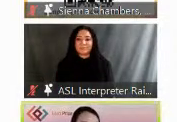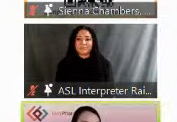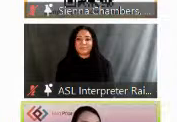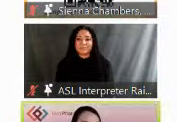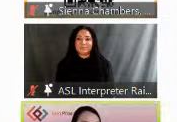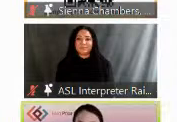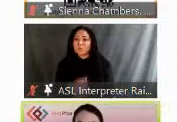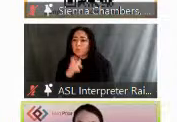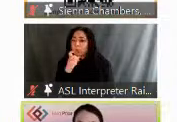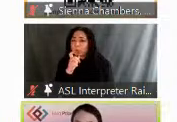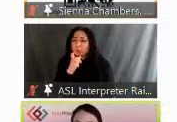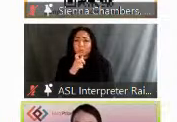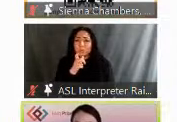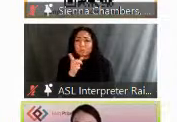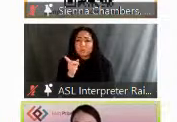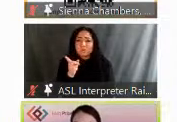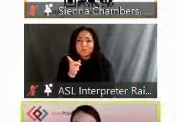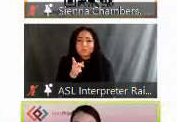Sorry, who was that?